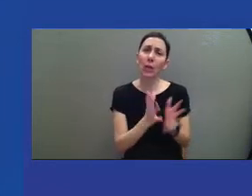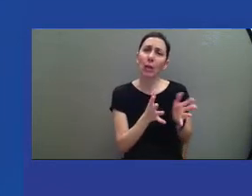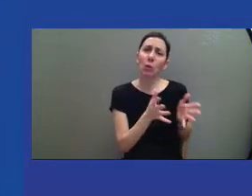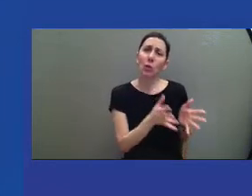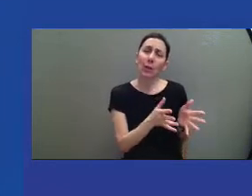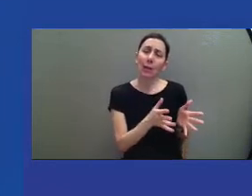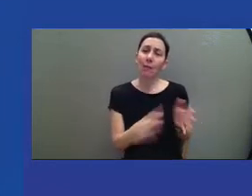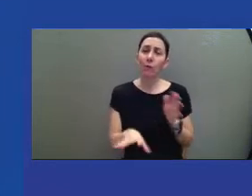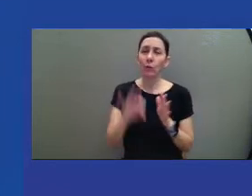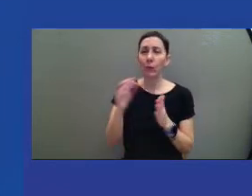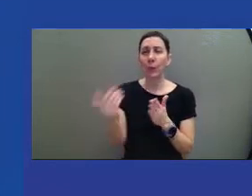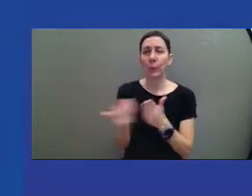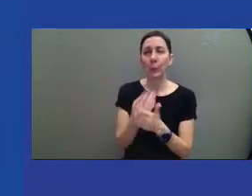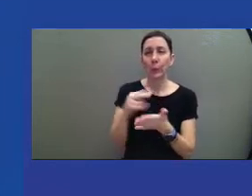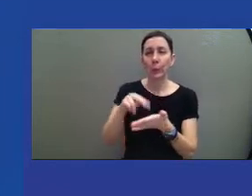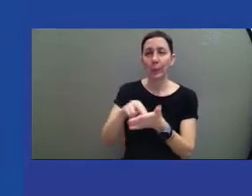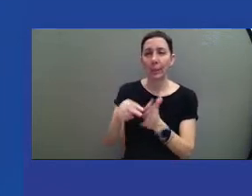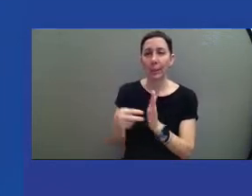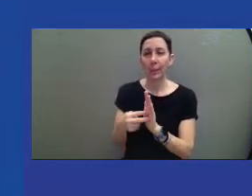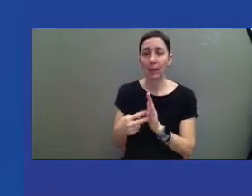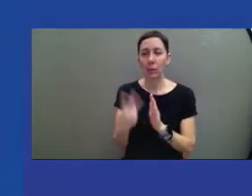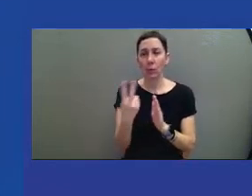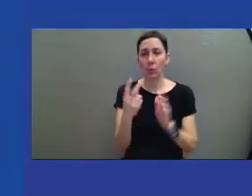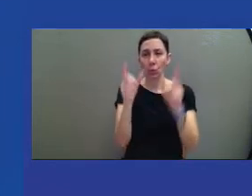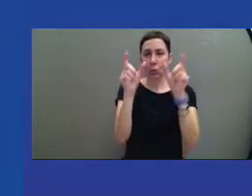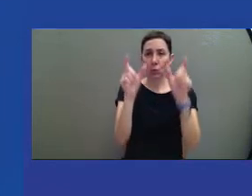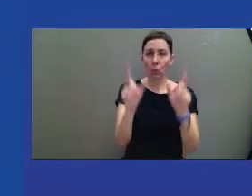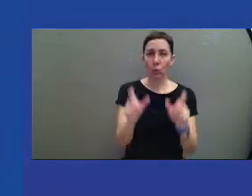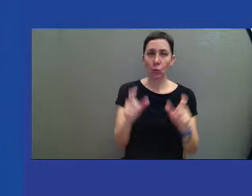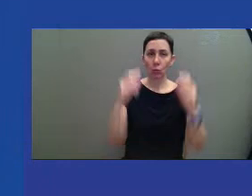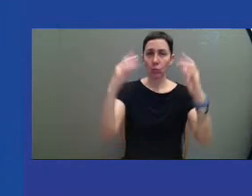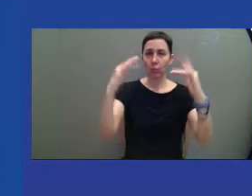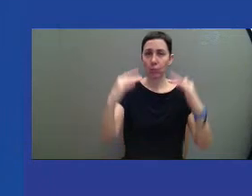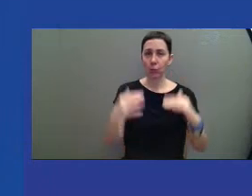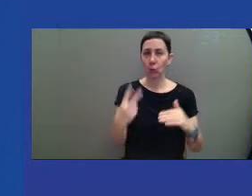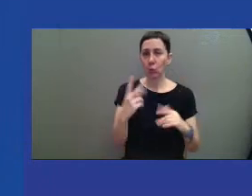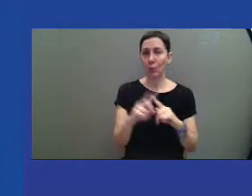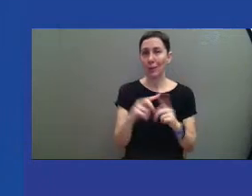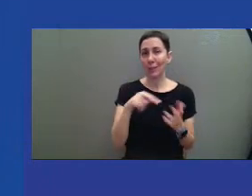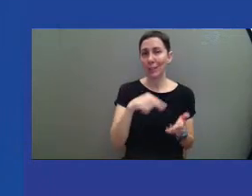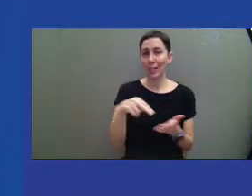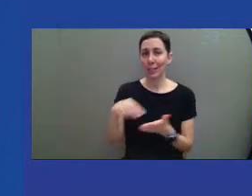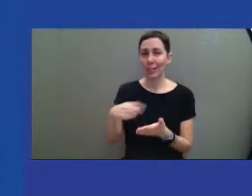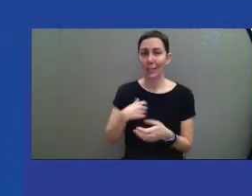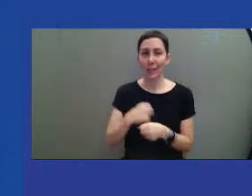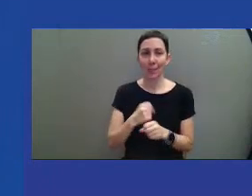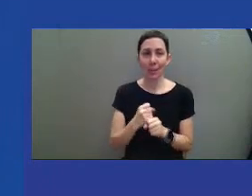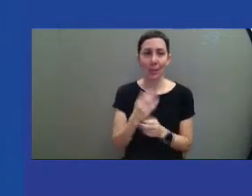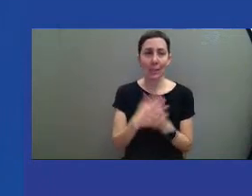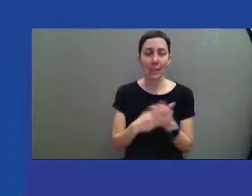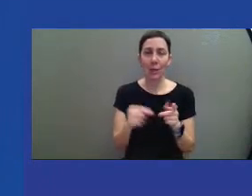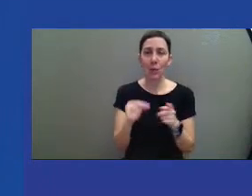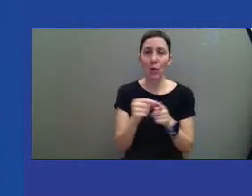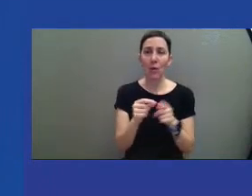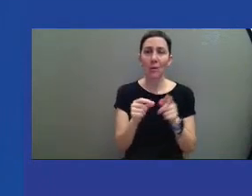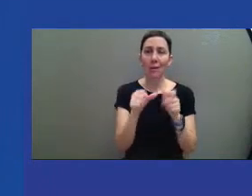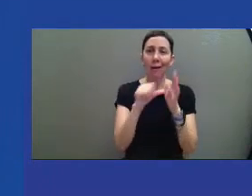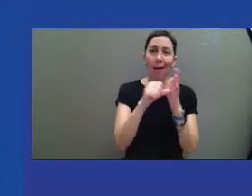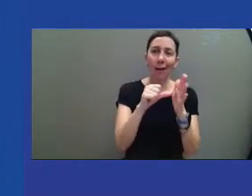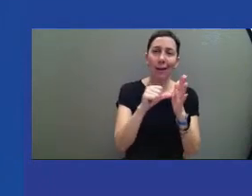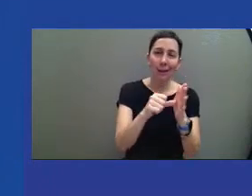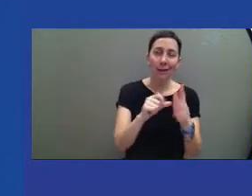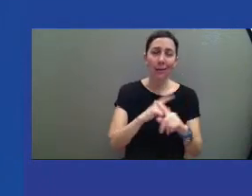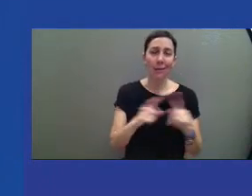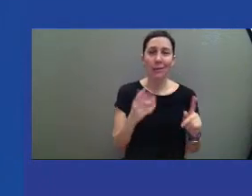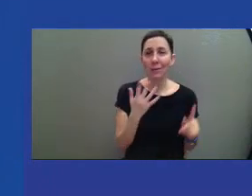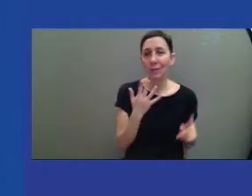meanings. So these 2 scores are 2 different pieces that I created, and certain words are highlighted in different colors, and those